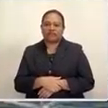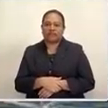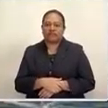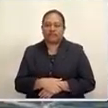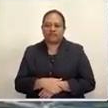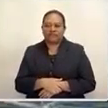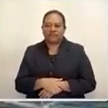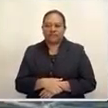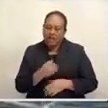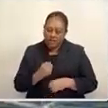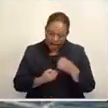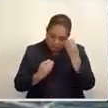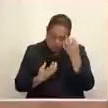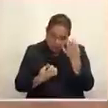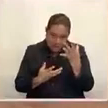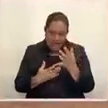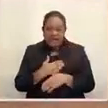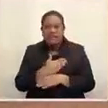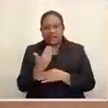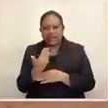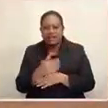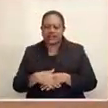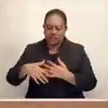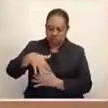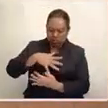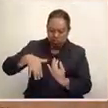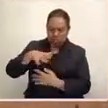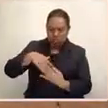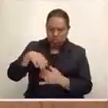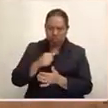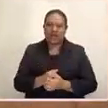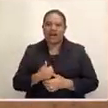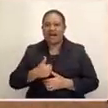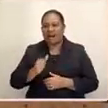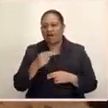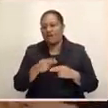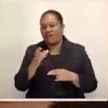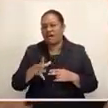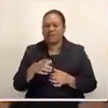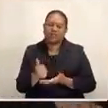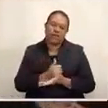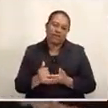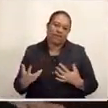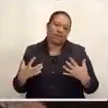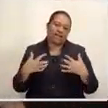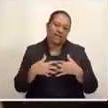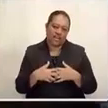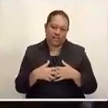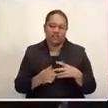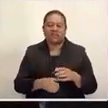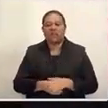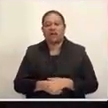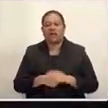The Field Information Day serves as an interactive platform, allowing farmers to actively engage with the Srif